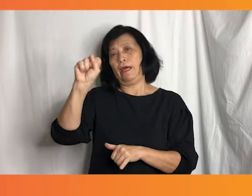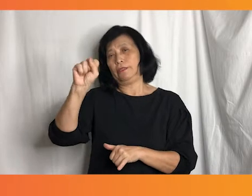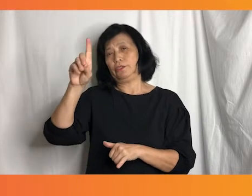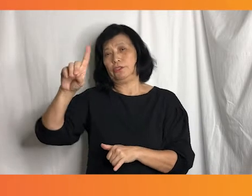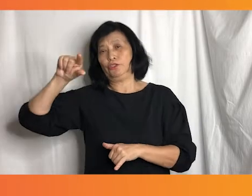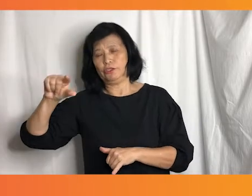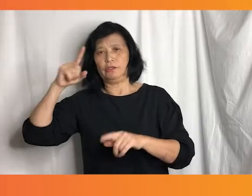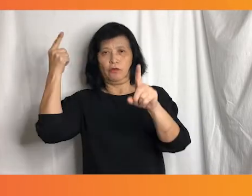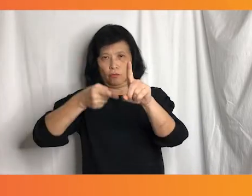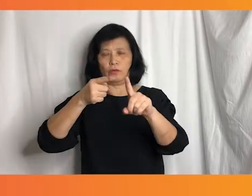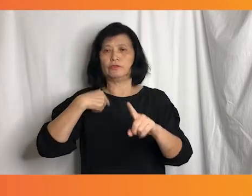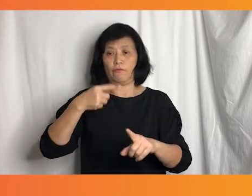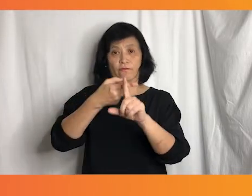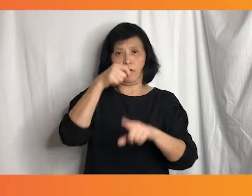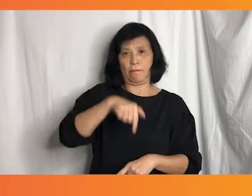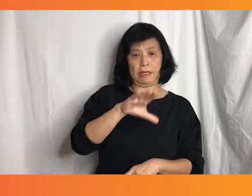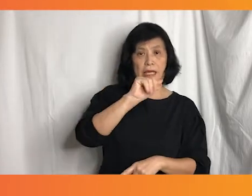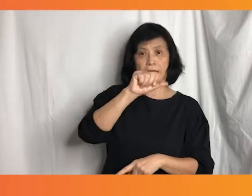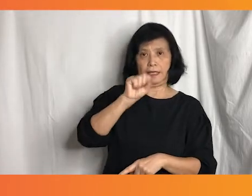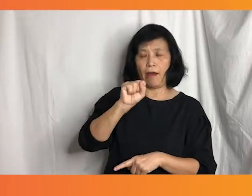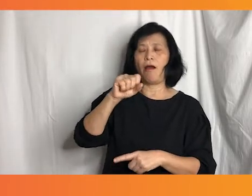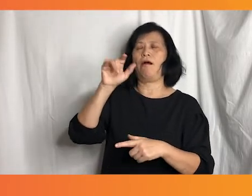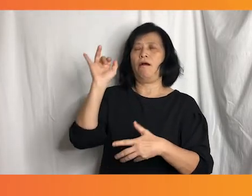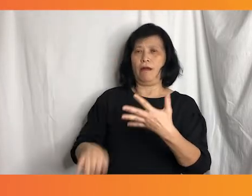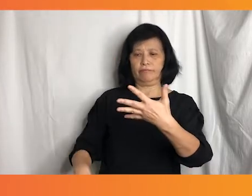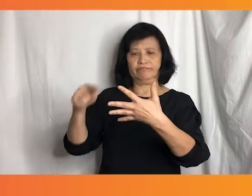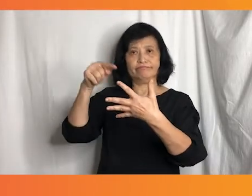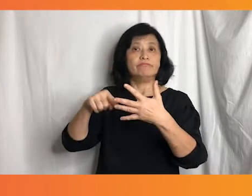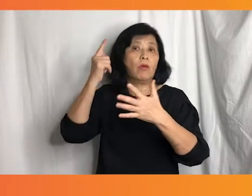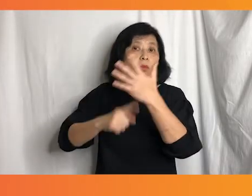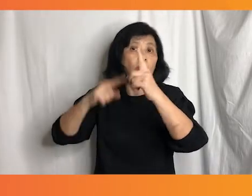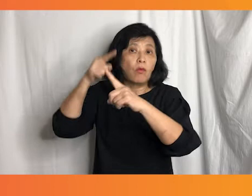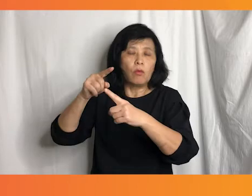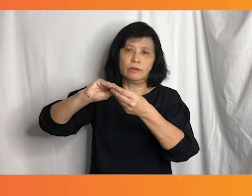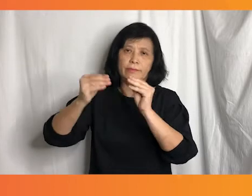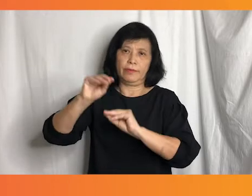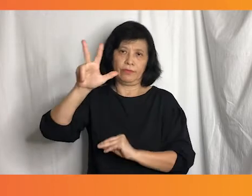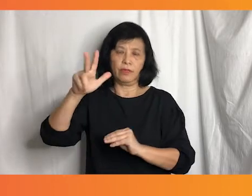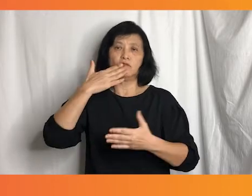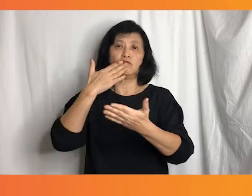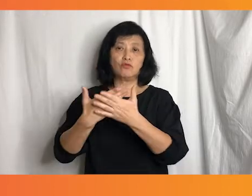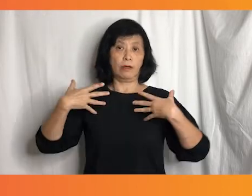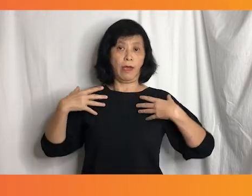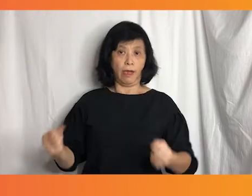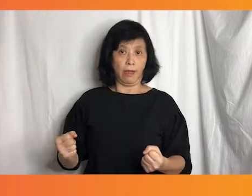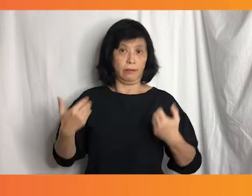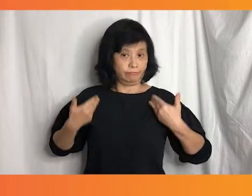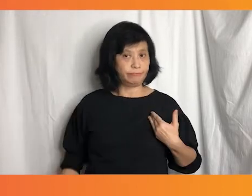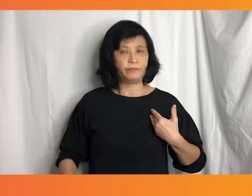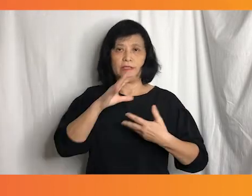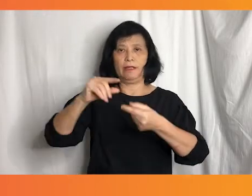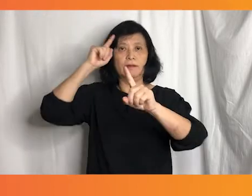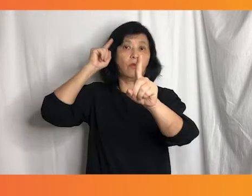Goals, and also so the students identified that from this CAS, they're able to address goal number 3, which is good health and